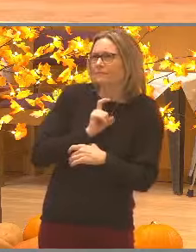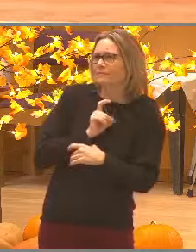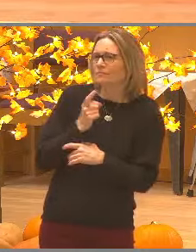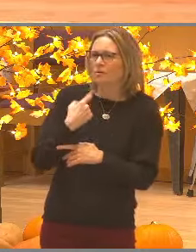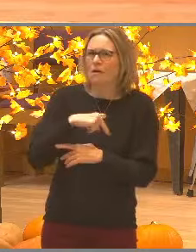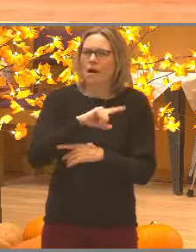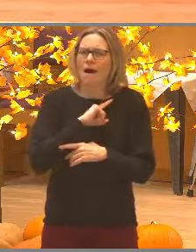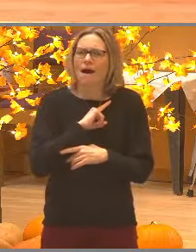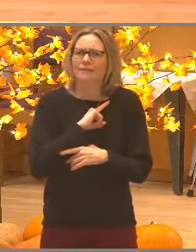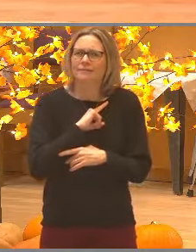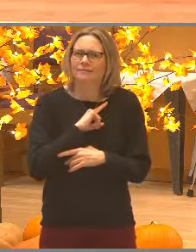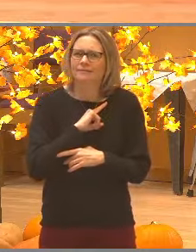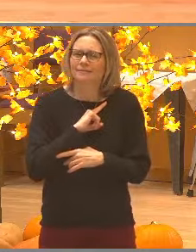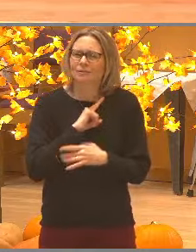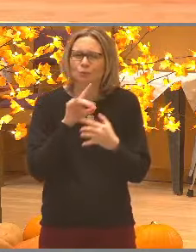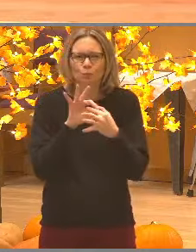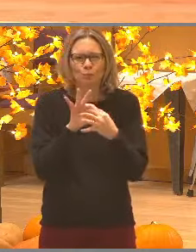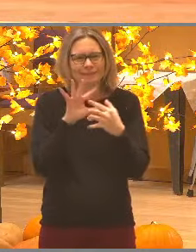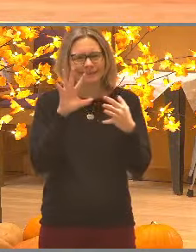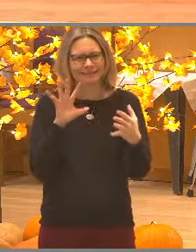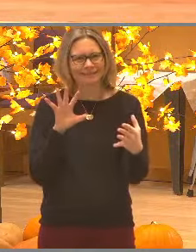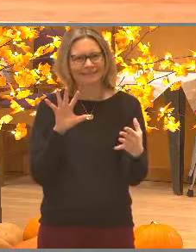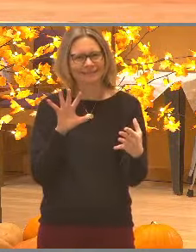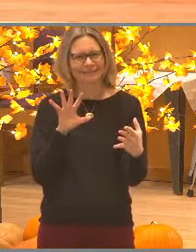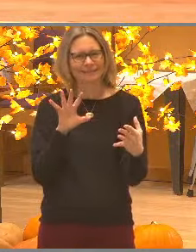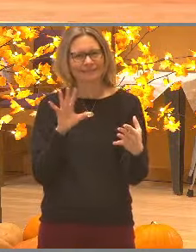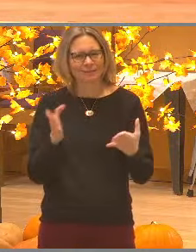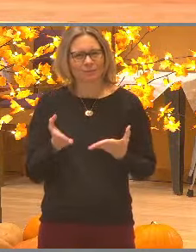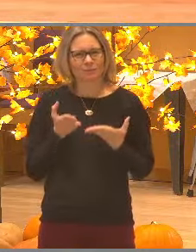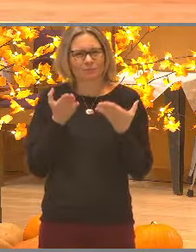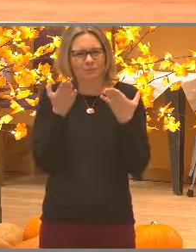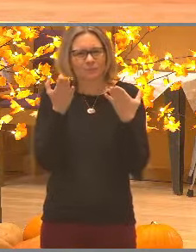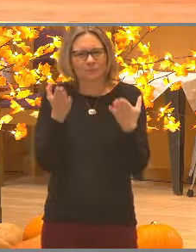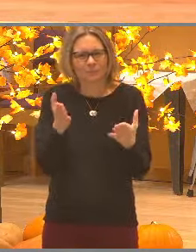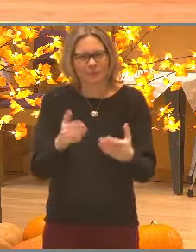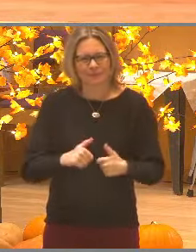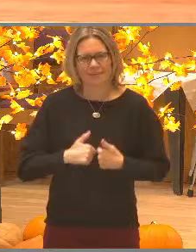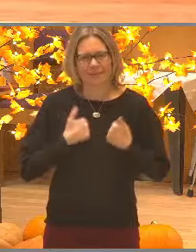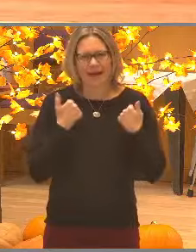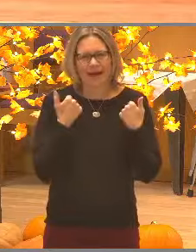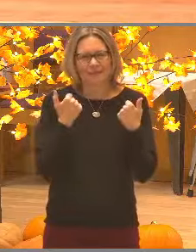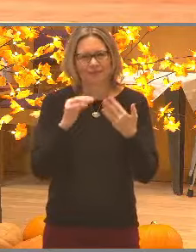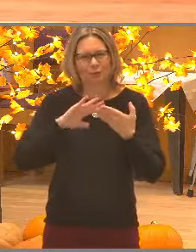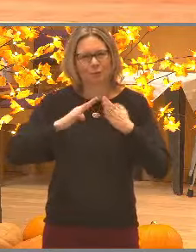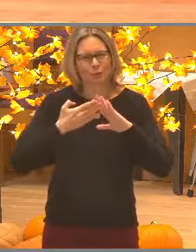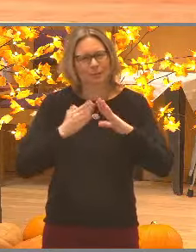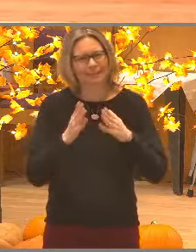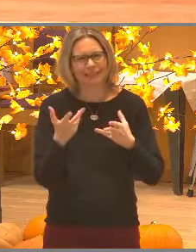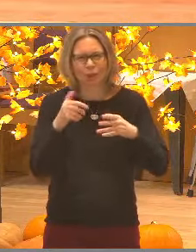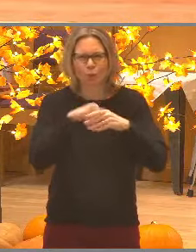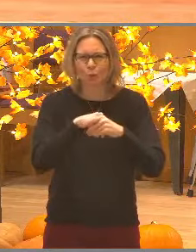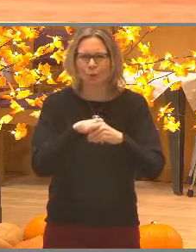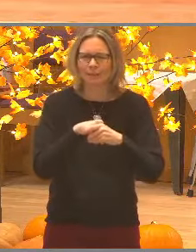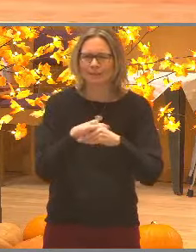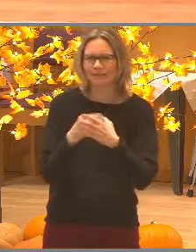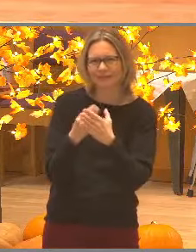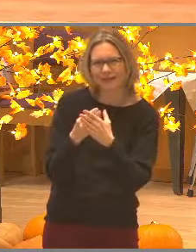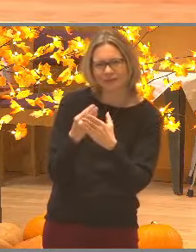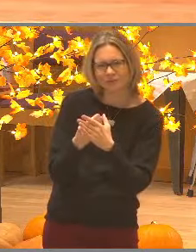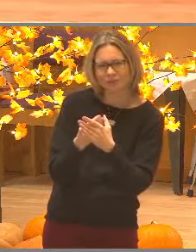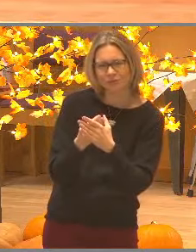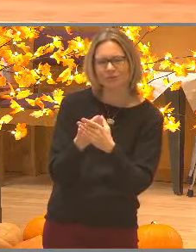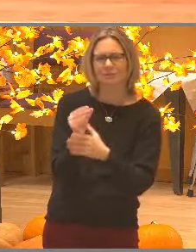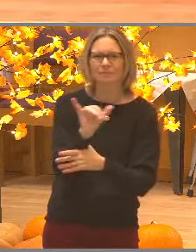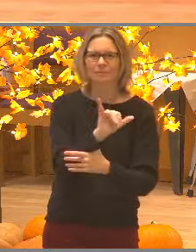to release them and to bring life into the community, including our financial well-being and